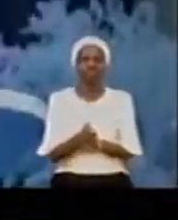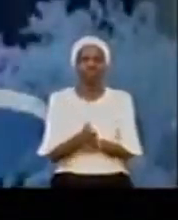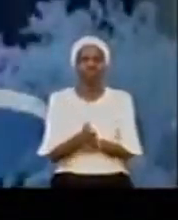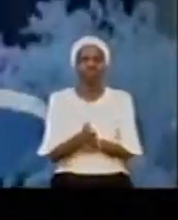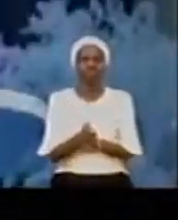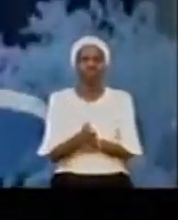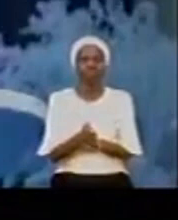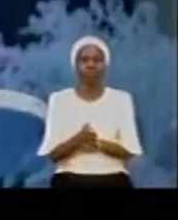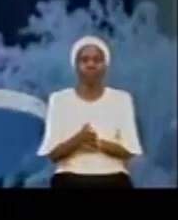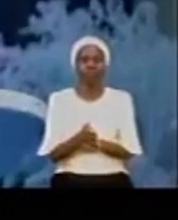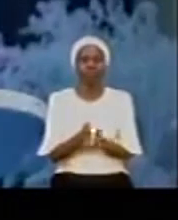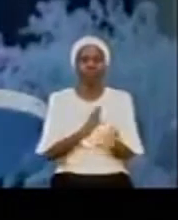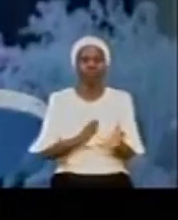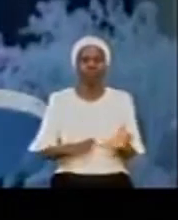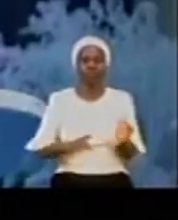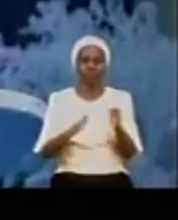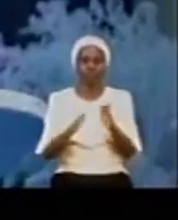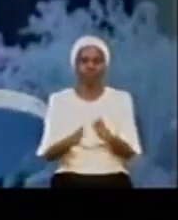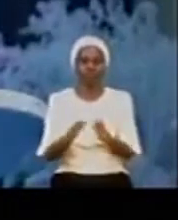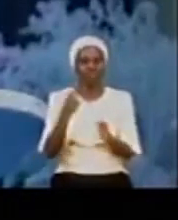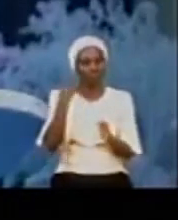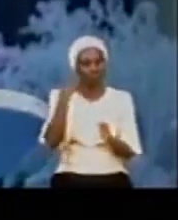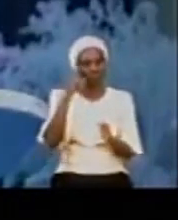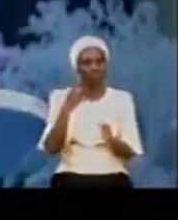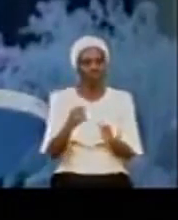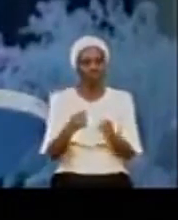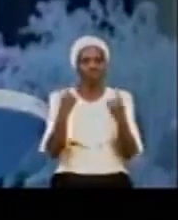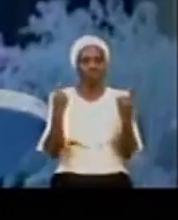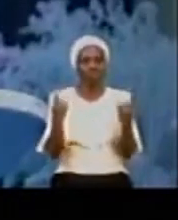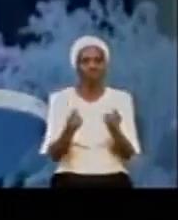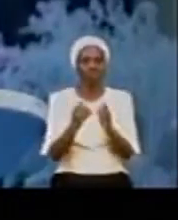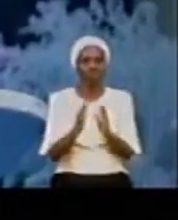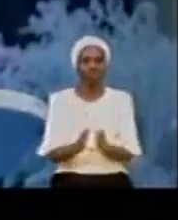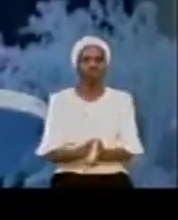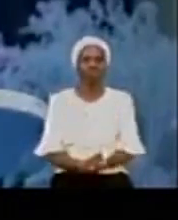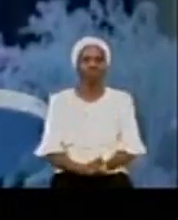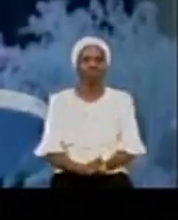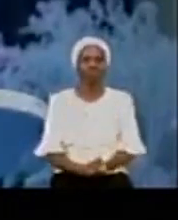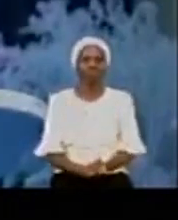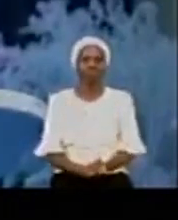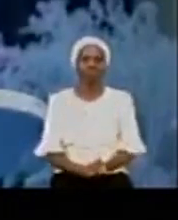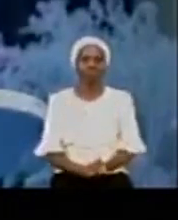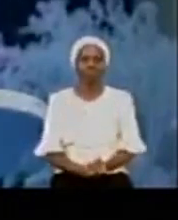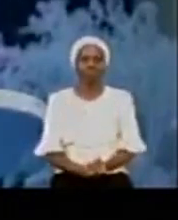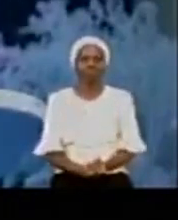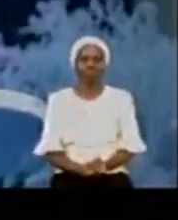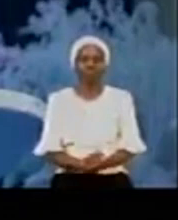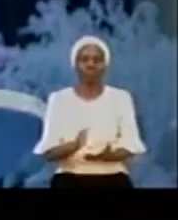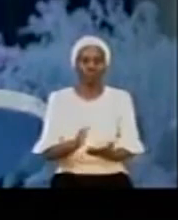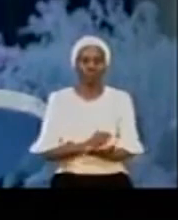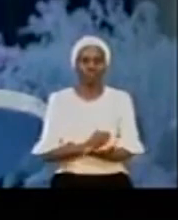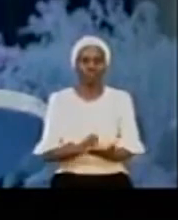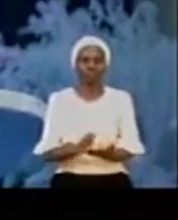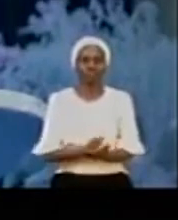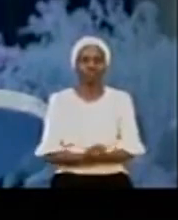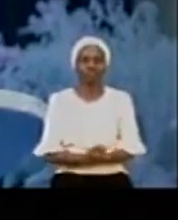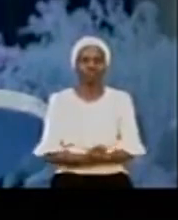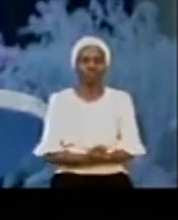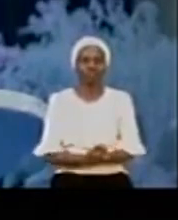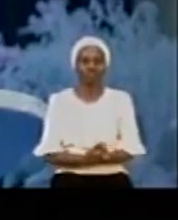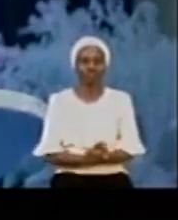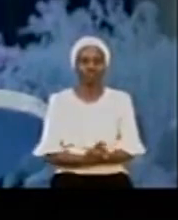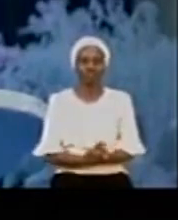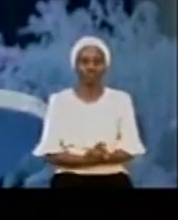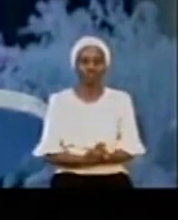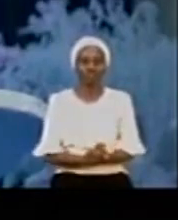dues. All who receive him need never fear. Yes, he